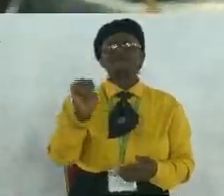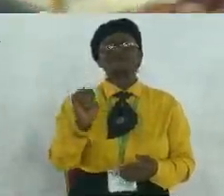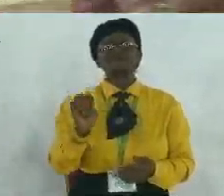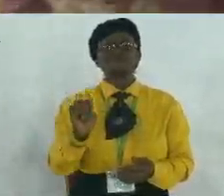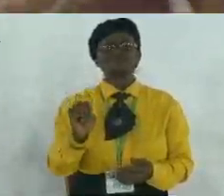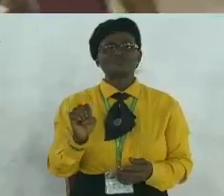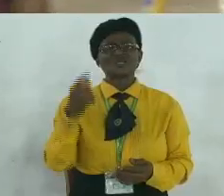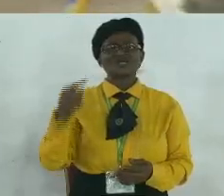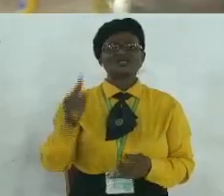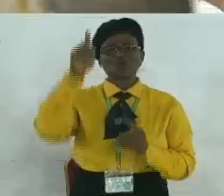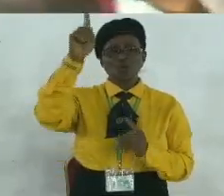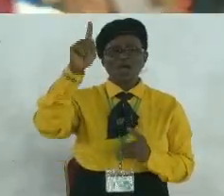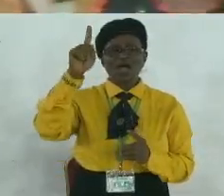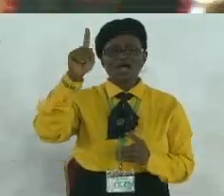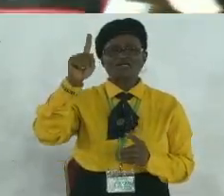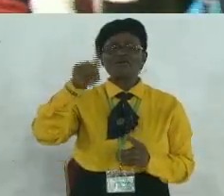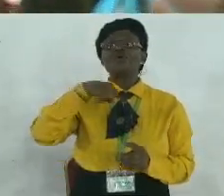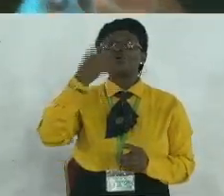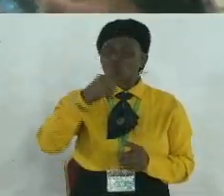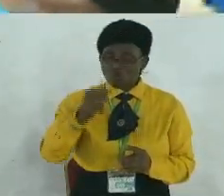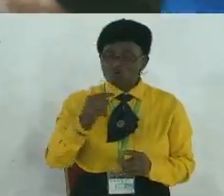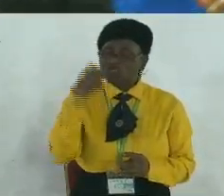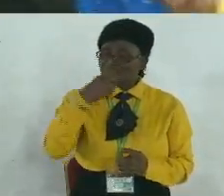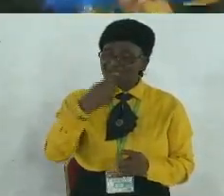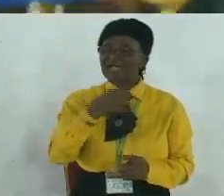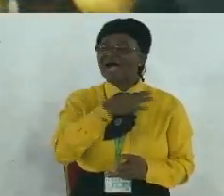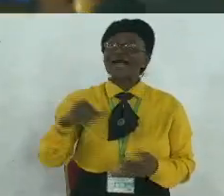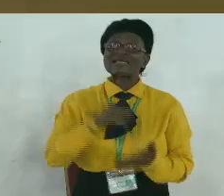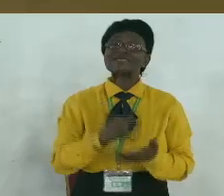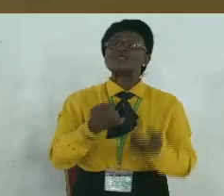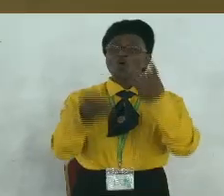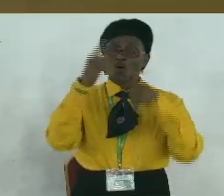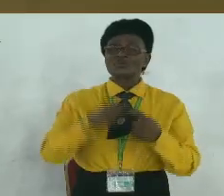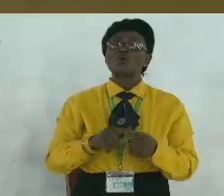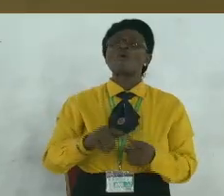the one who commands and he stands firm.